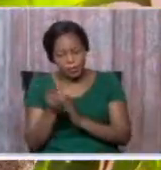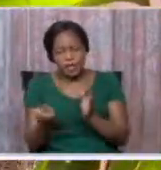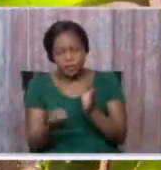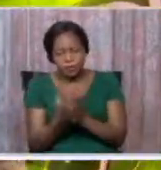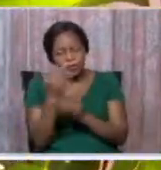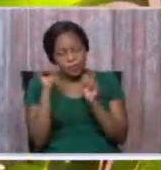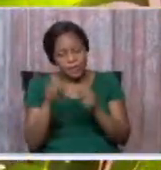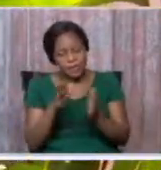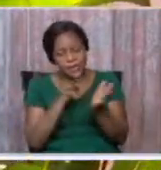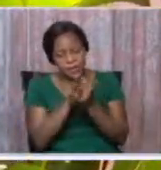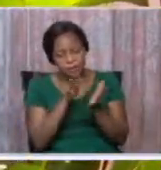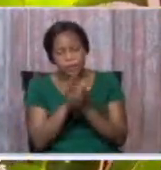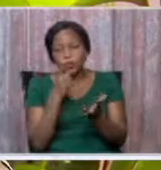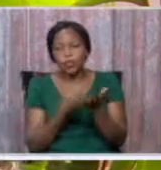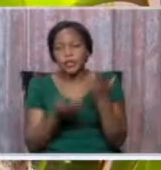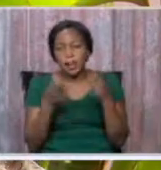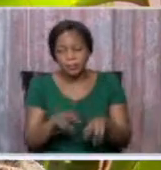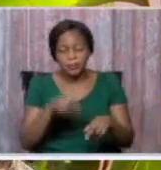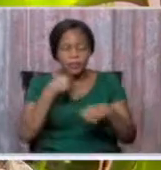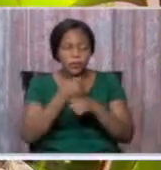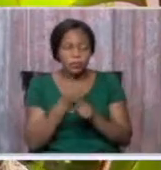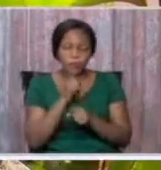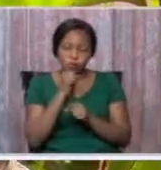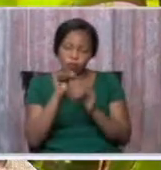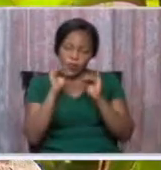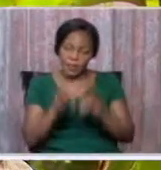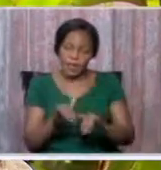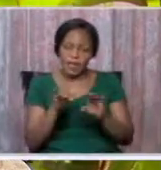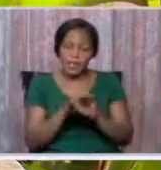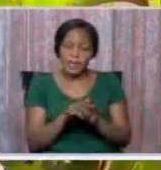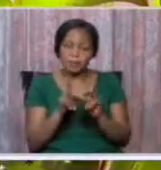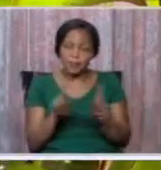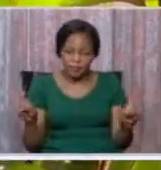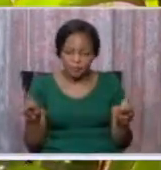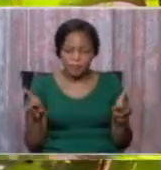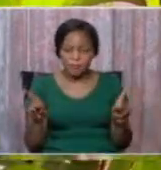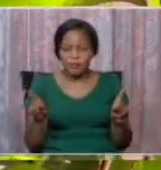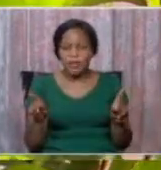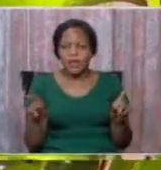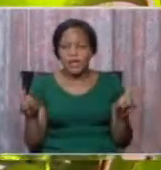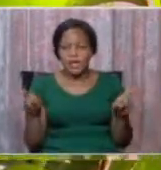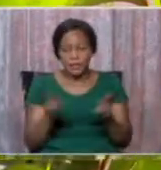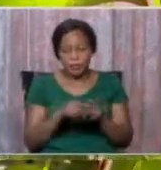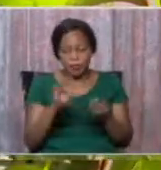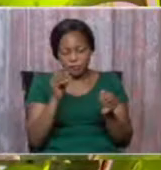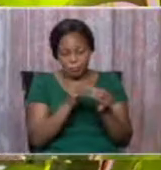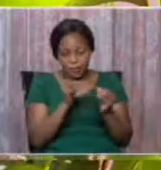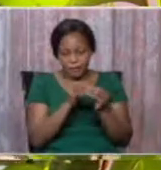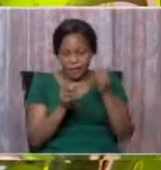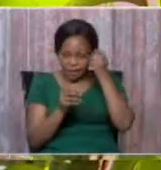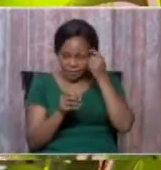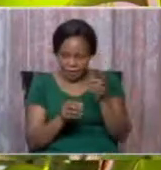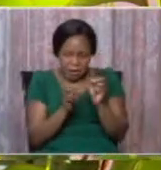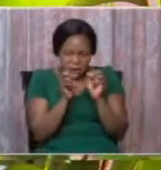wet dreams, because that is actually the peak of puberty, it's also called spermachy. It's completely